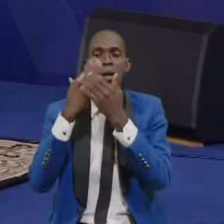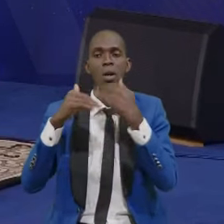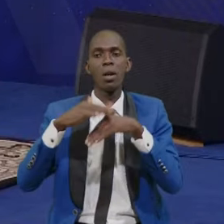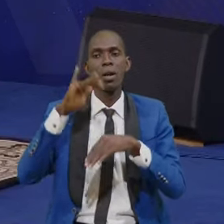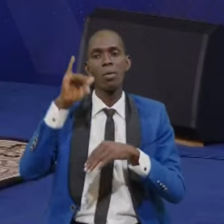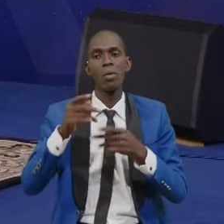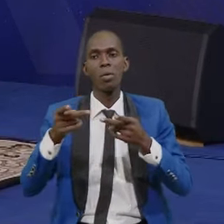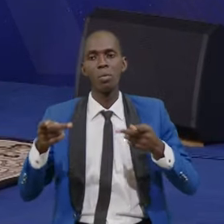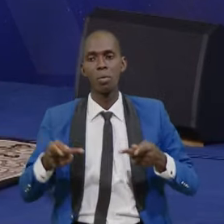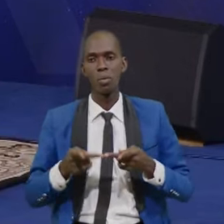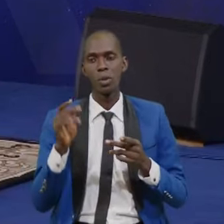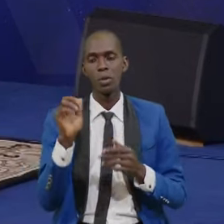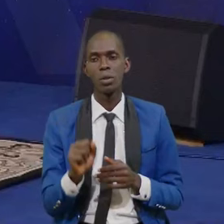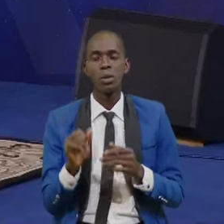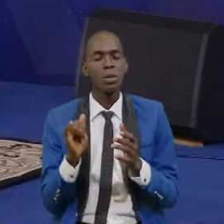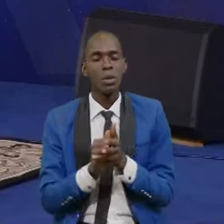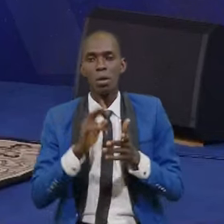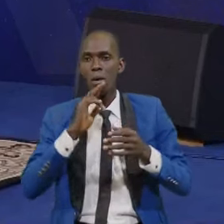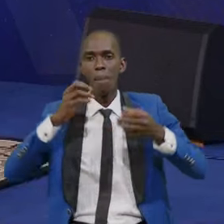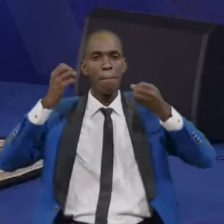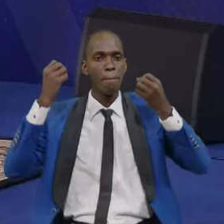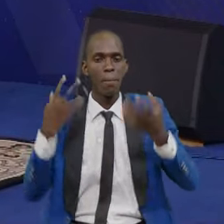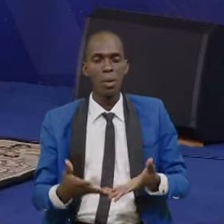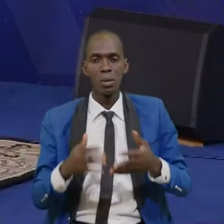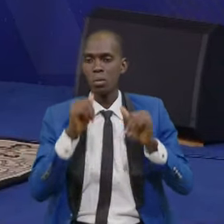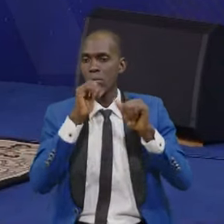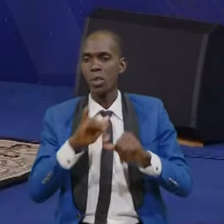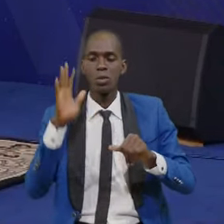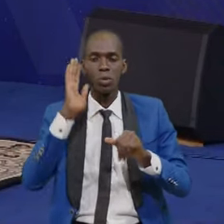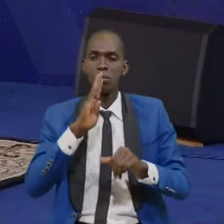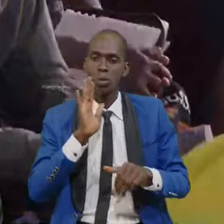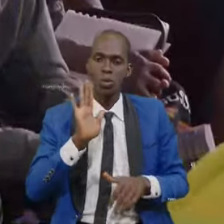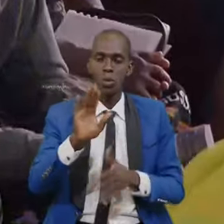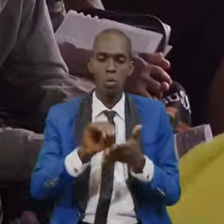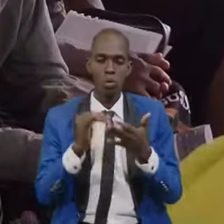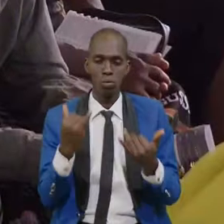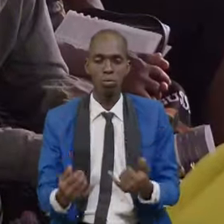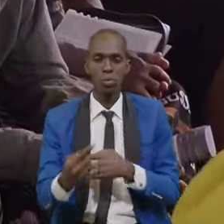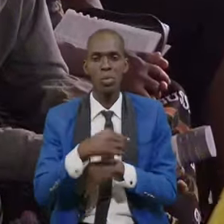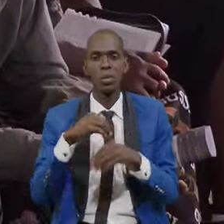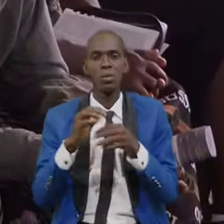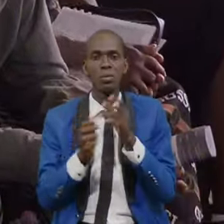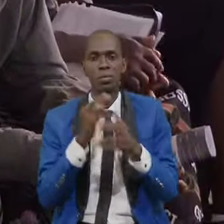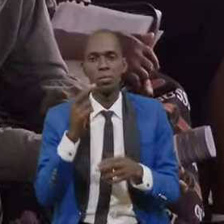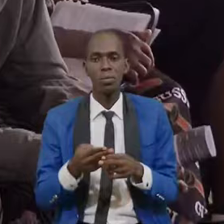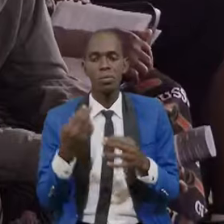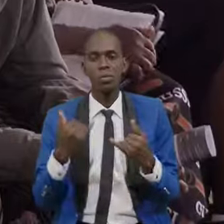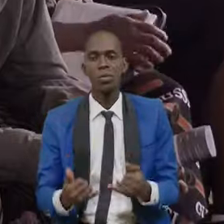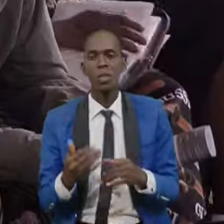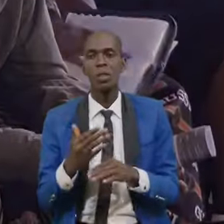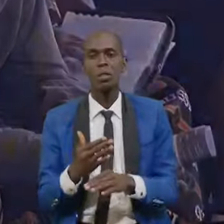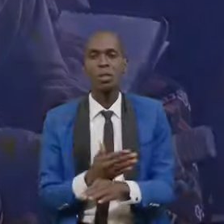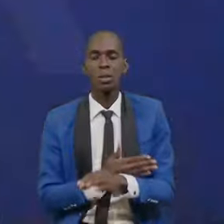untold, unnumbered blessings will be yours even this morning in Jesus' name. We're coming to number three. Number